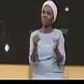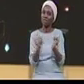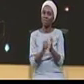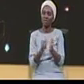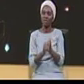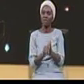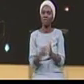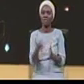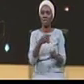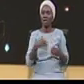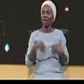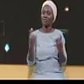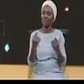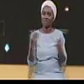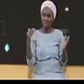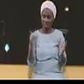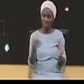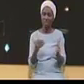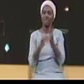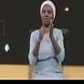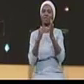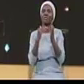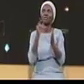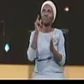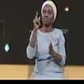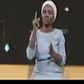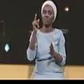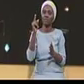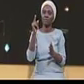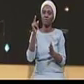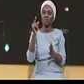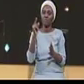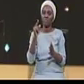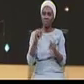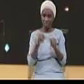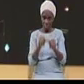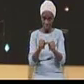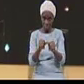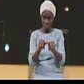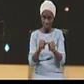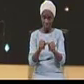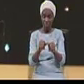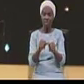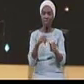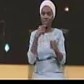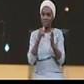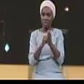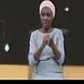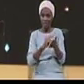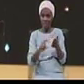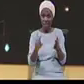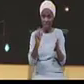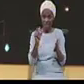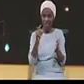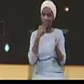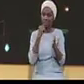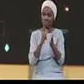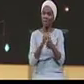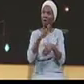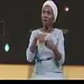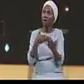have trespassed against thee. It goes on now to verse 11. Yea, all Israel